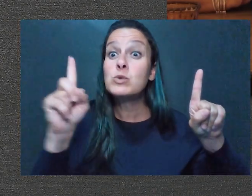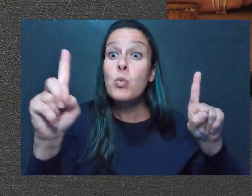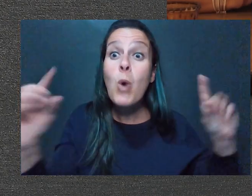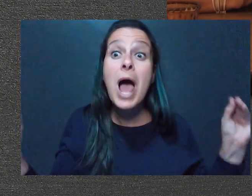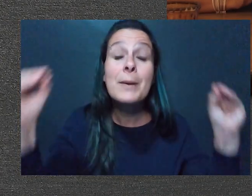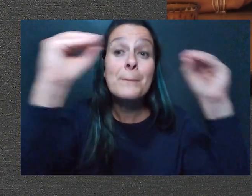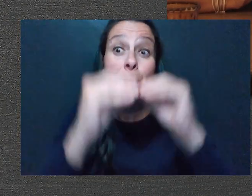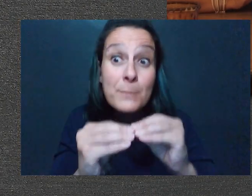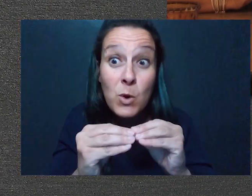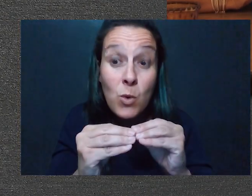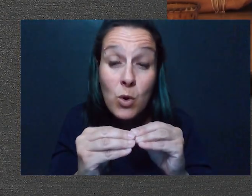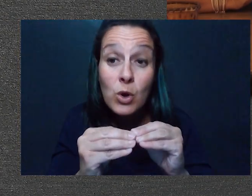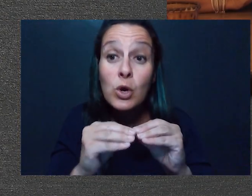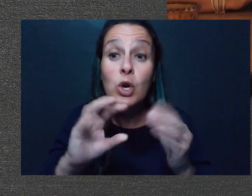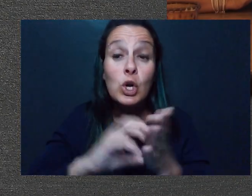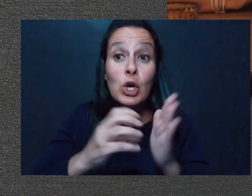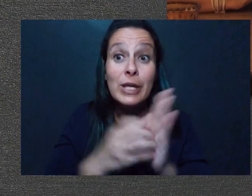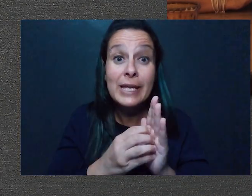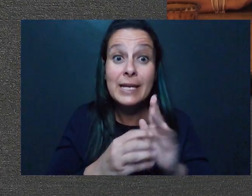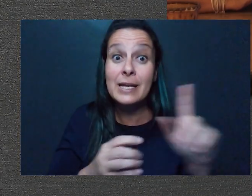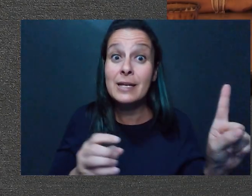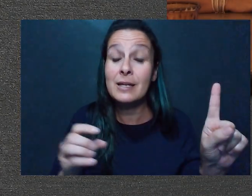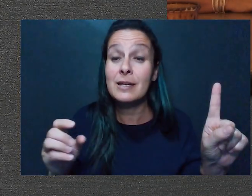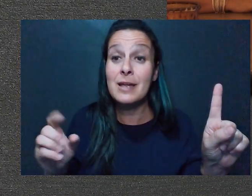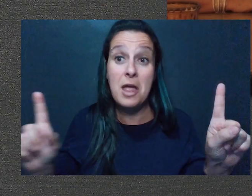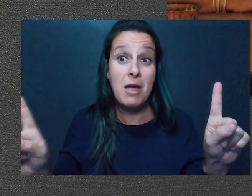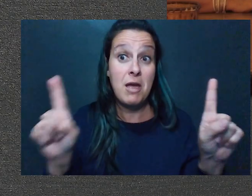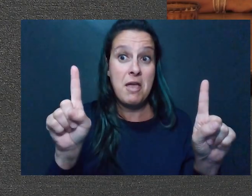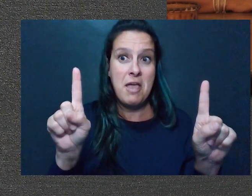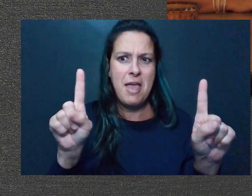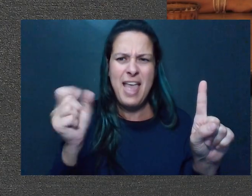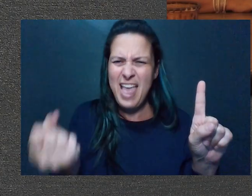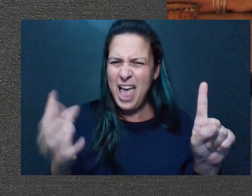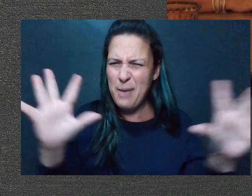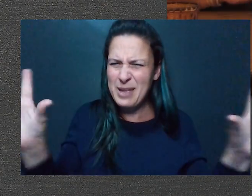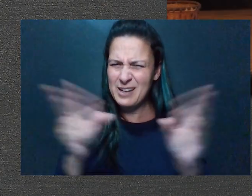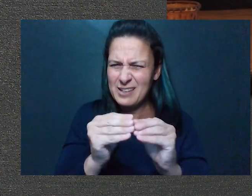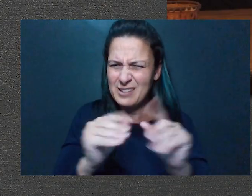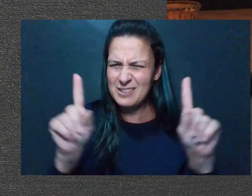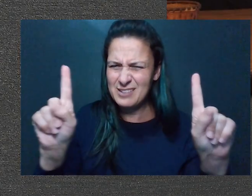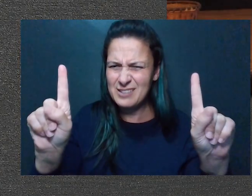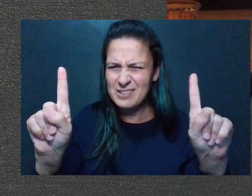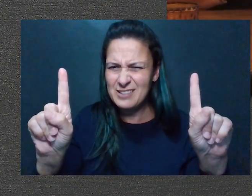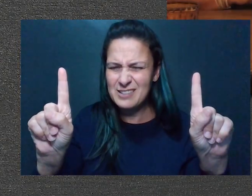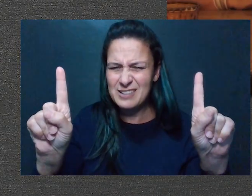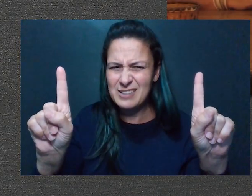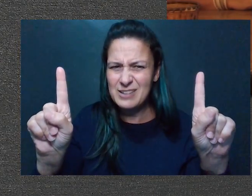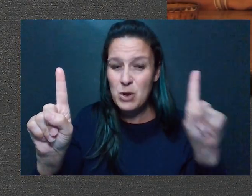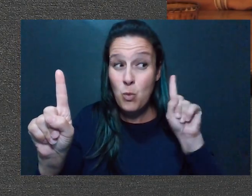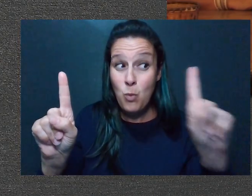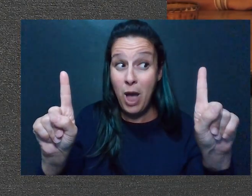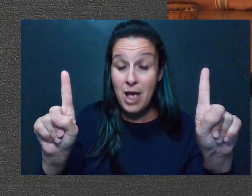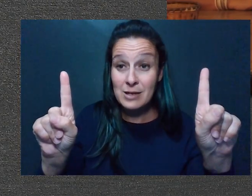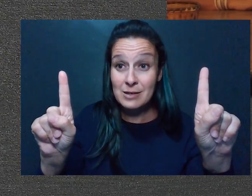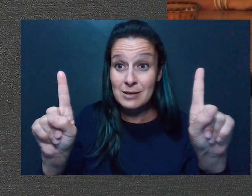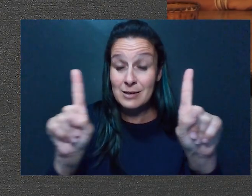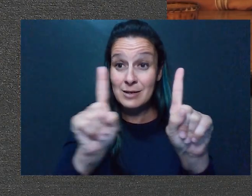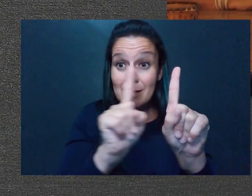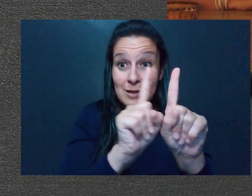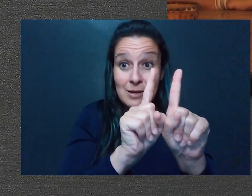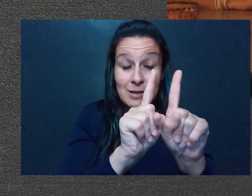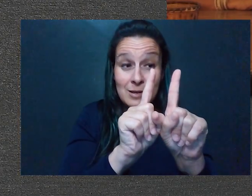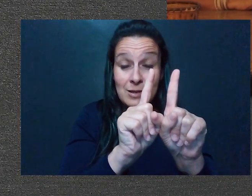one more cookie, now how many cookies do we have? 1,